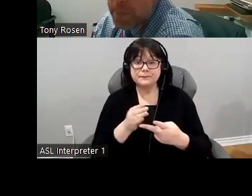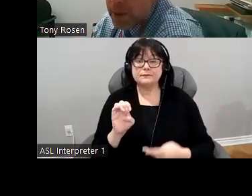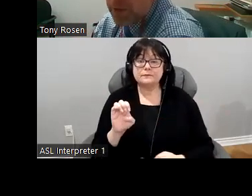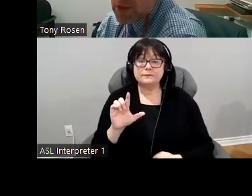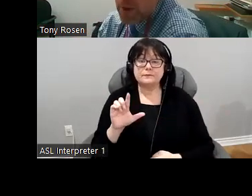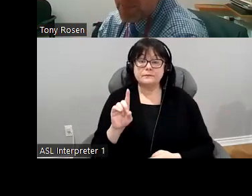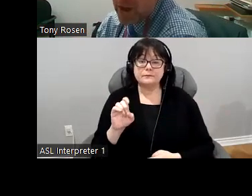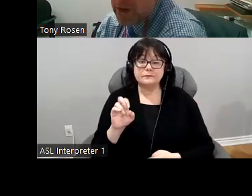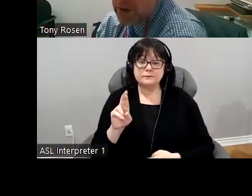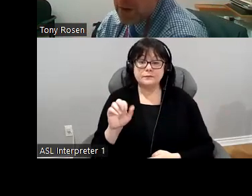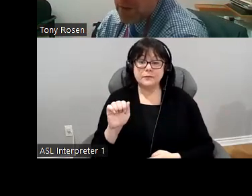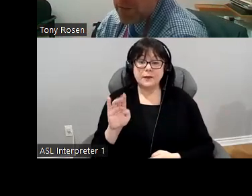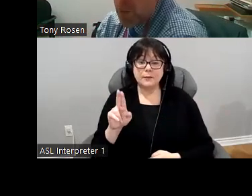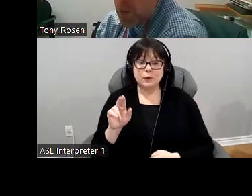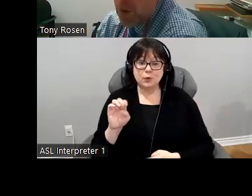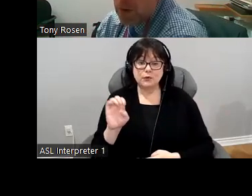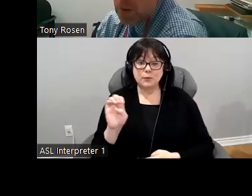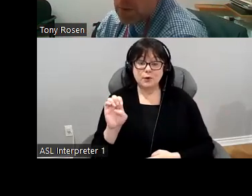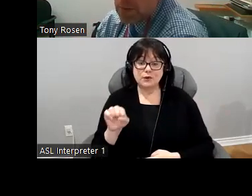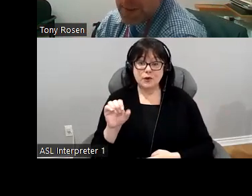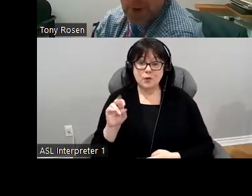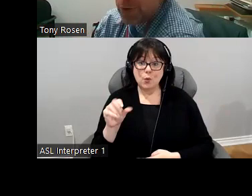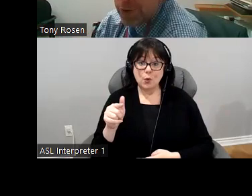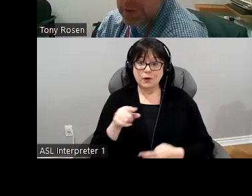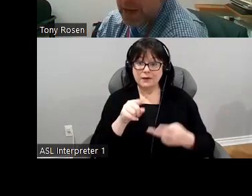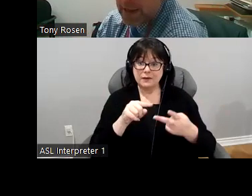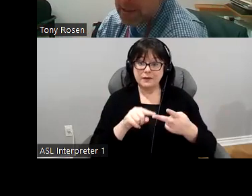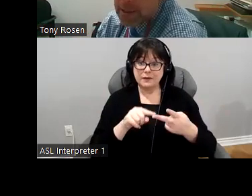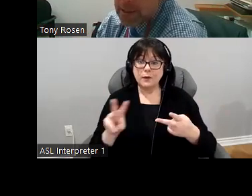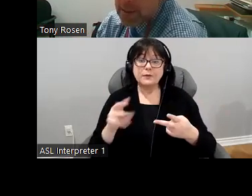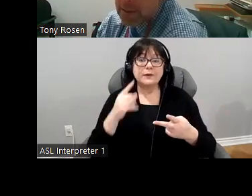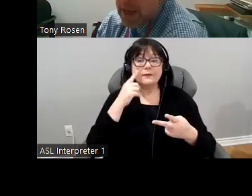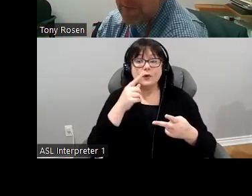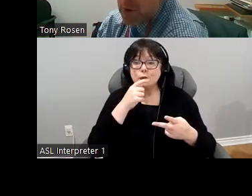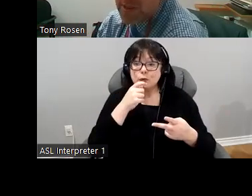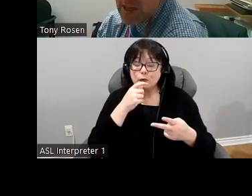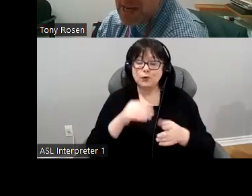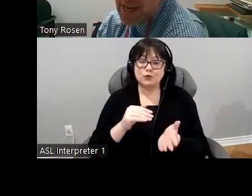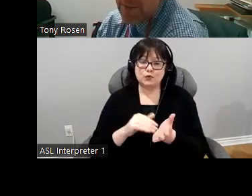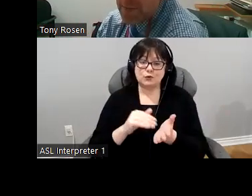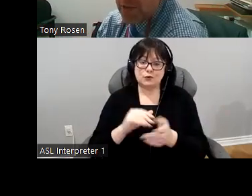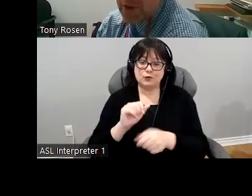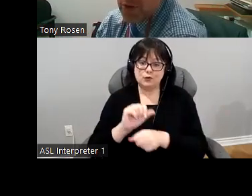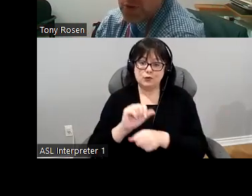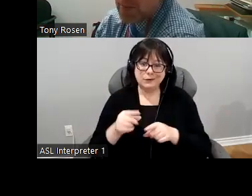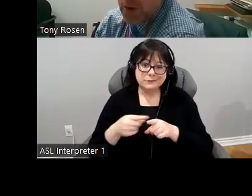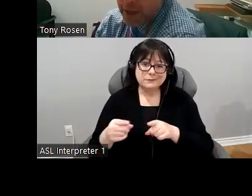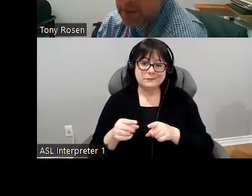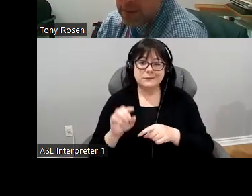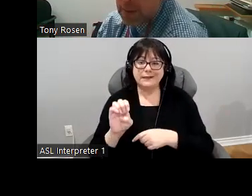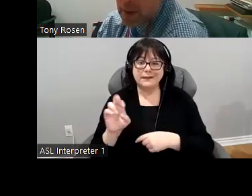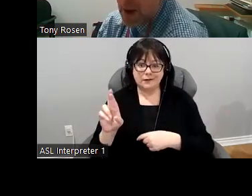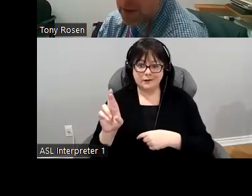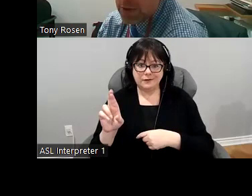elderabuseemergency.org, we built this website for emerge docs and folks that need information at 2 in the